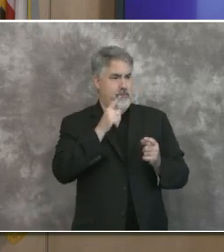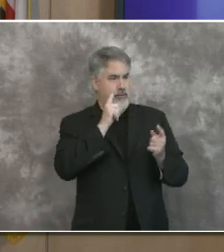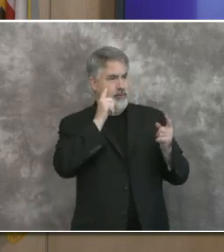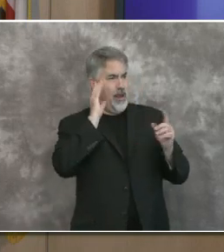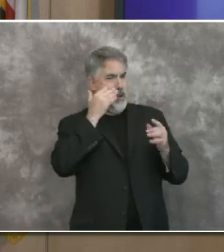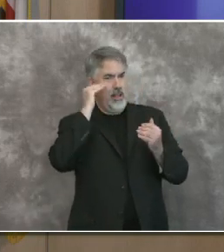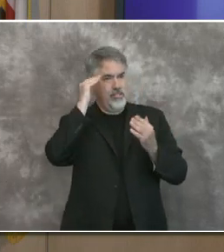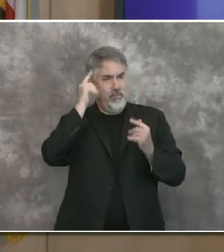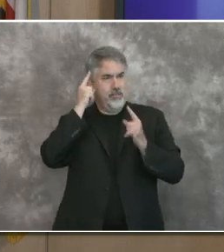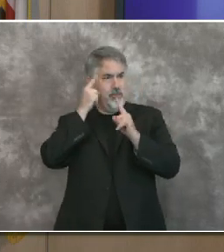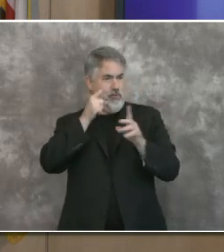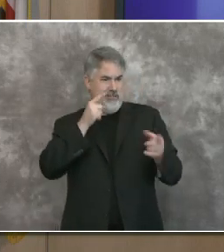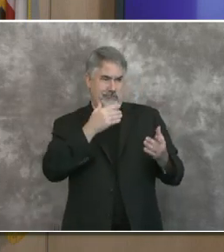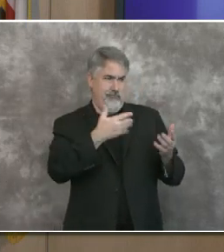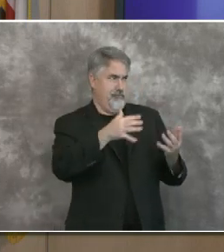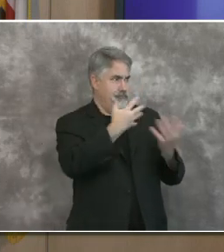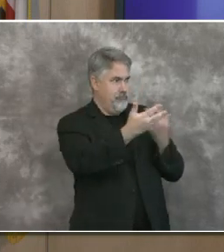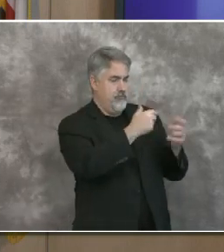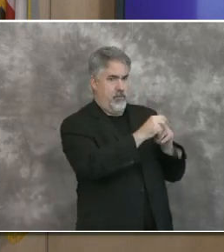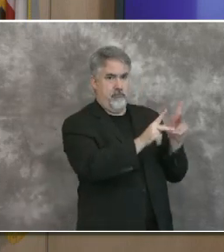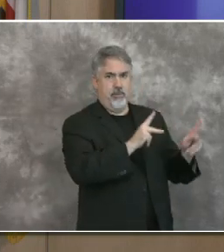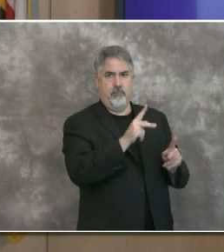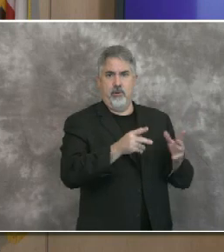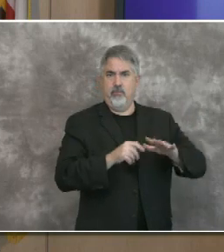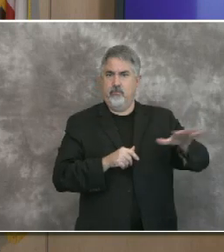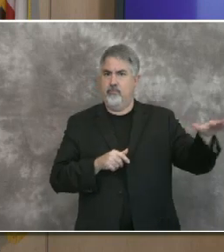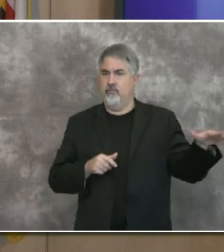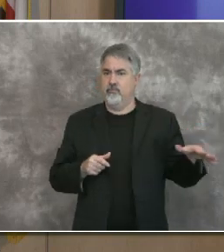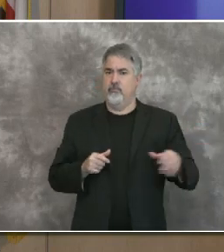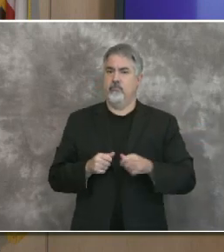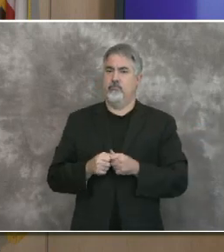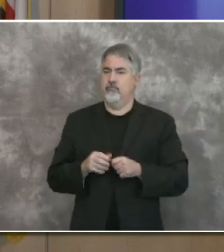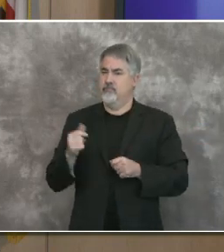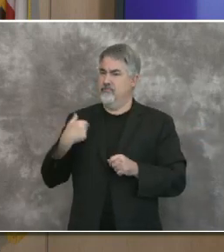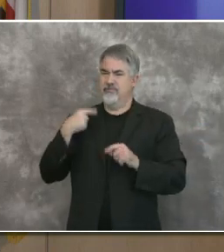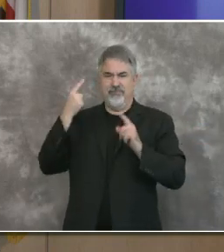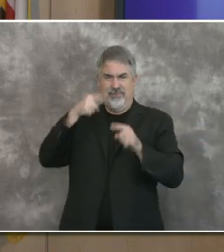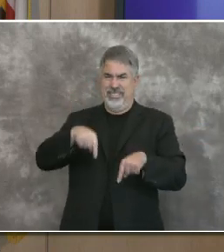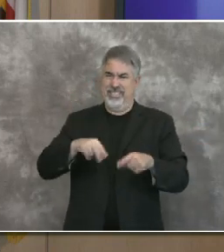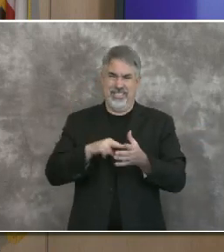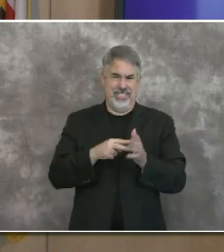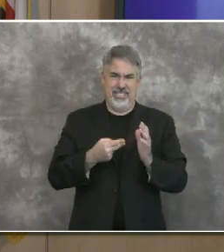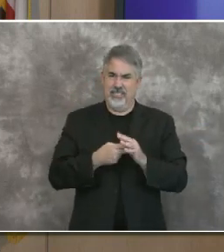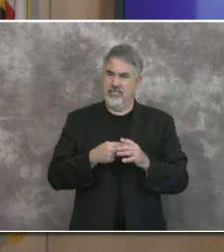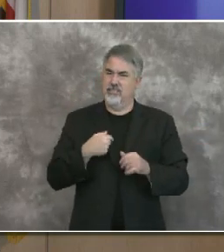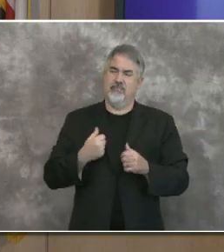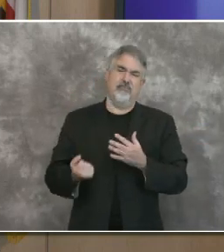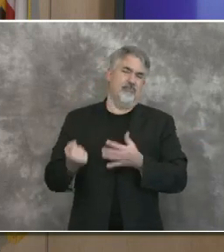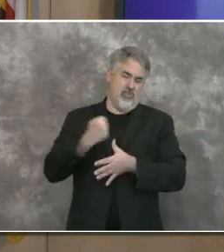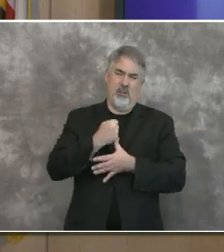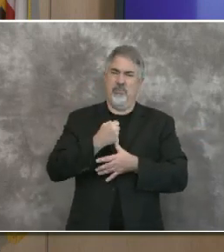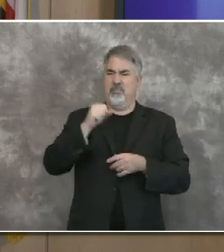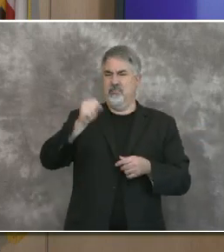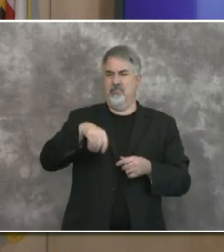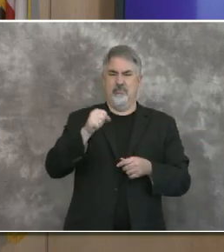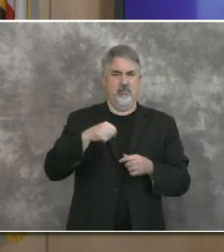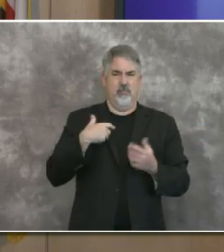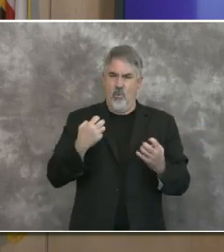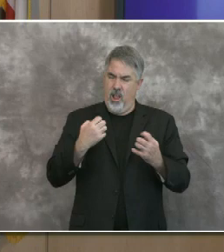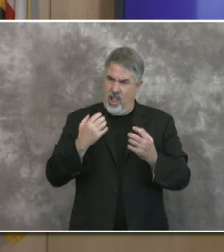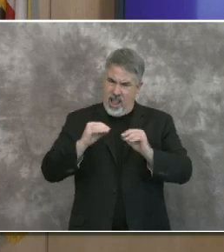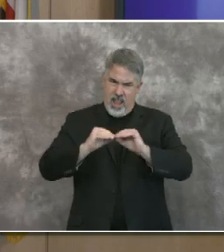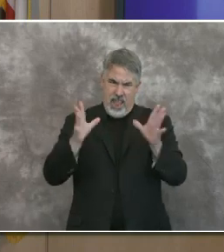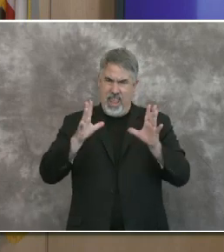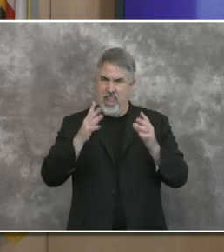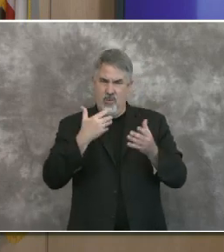do. And so that is a high priority for us and something that we place a premium on ensuring we do as we go through this process. And I'll let